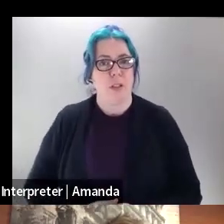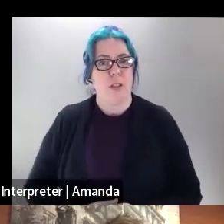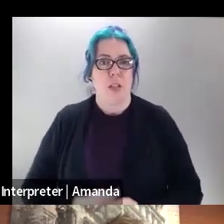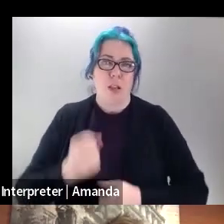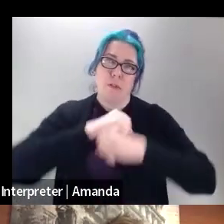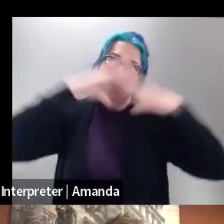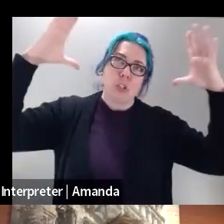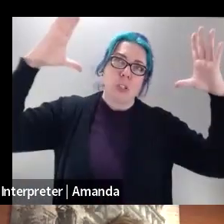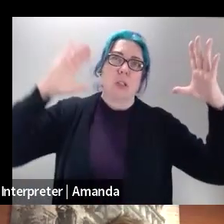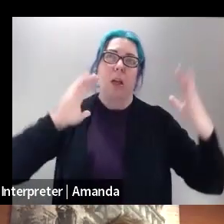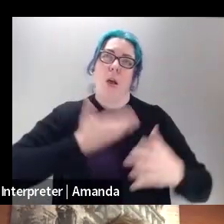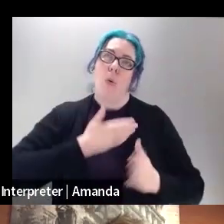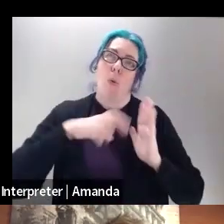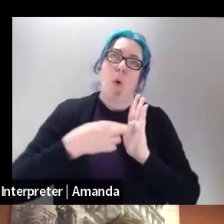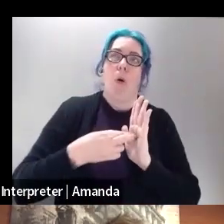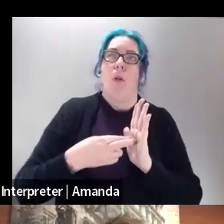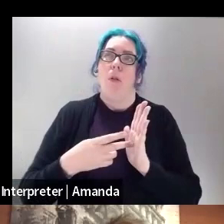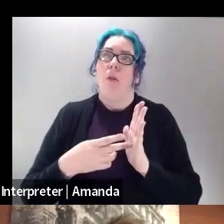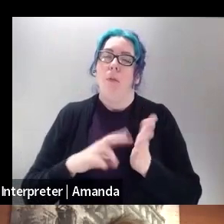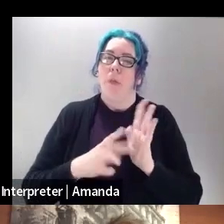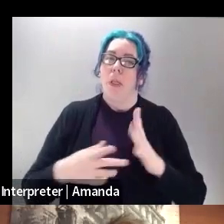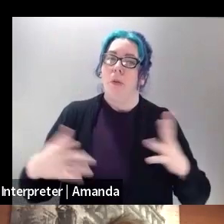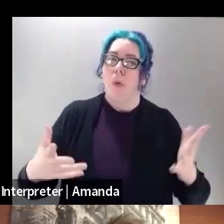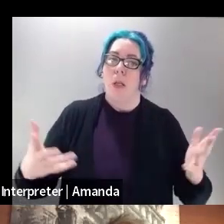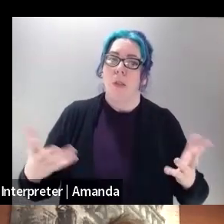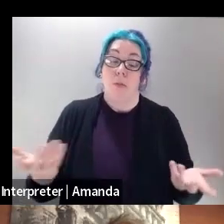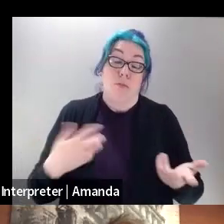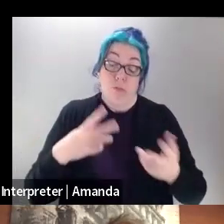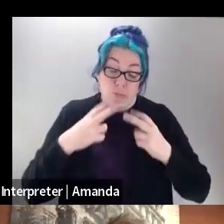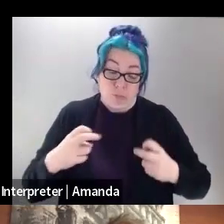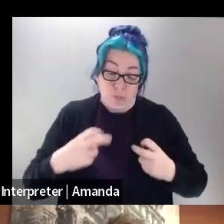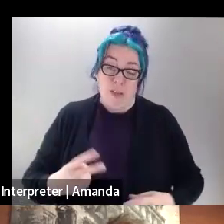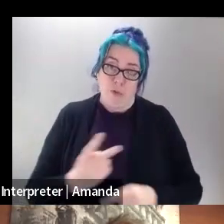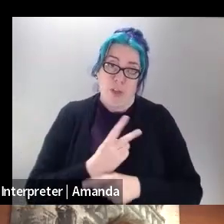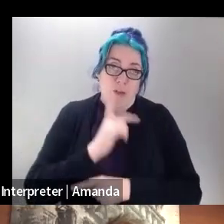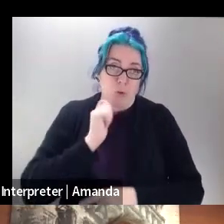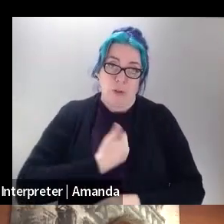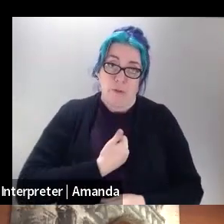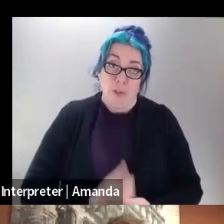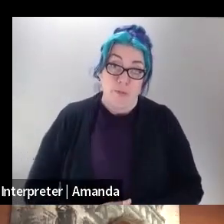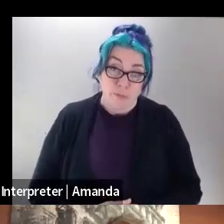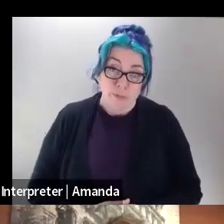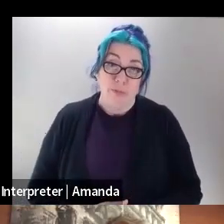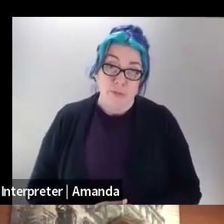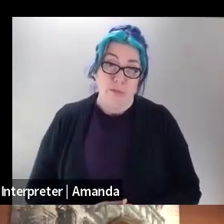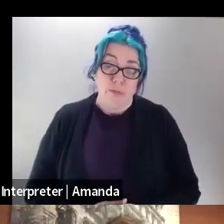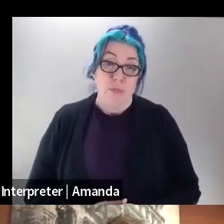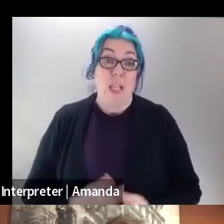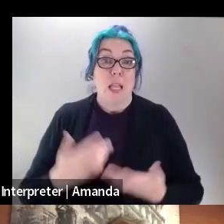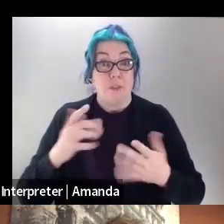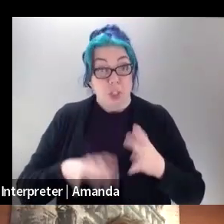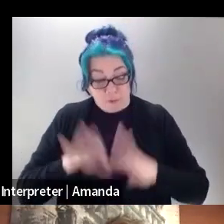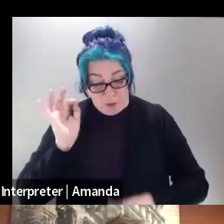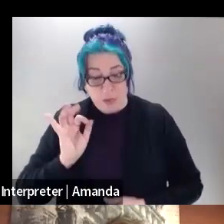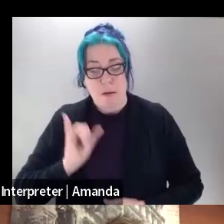does, for the role that we intend to play in this creative process, and then how can we hone in around that, and then design a beginning for